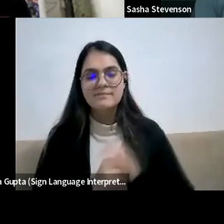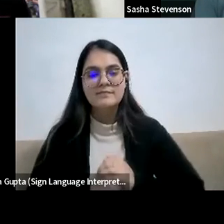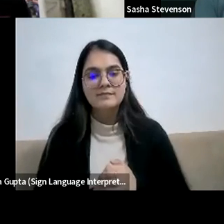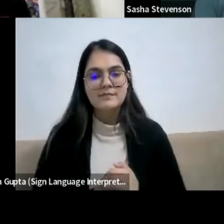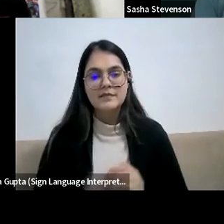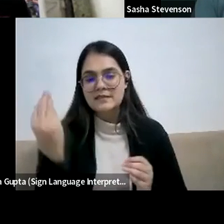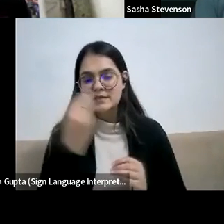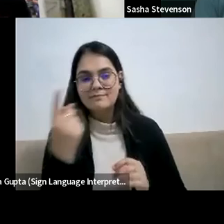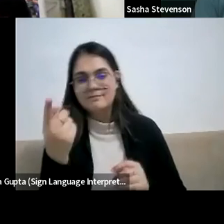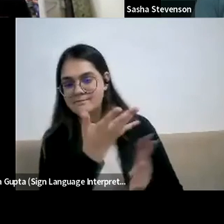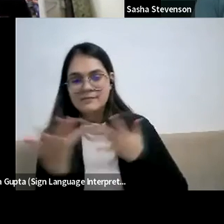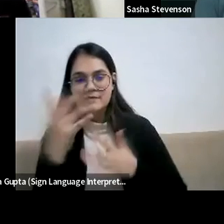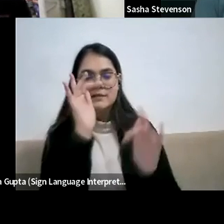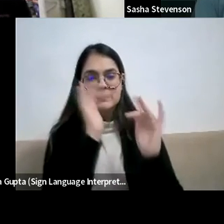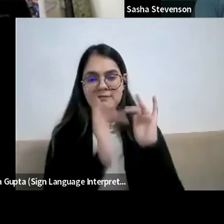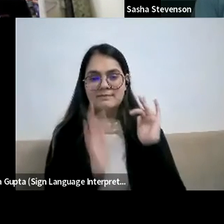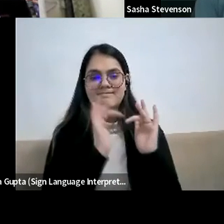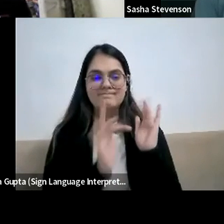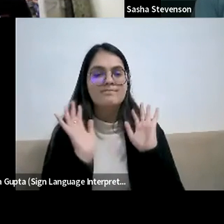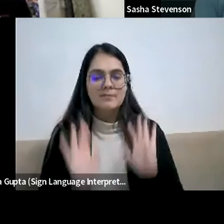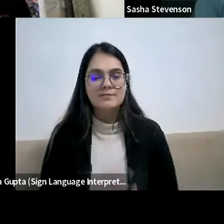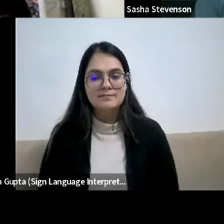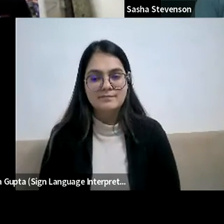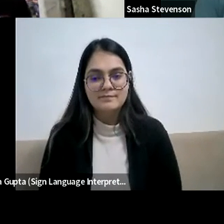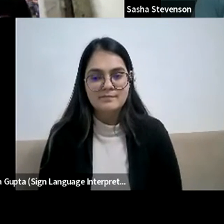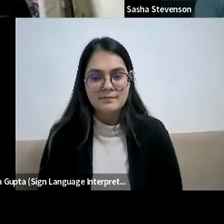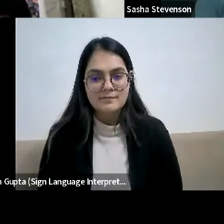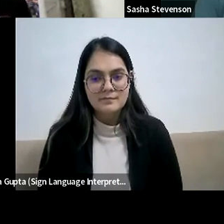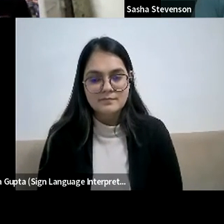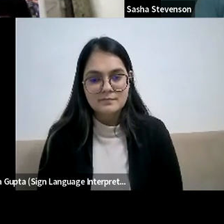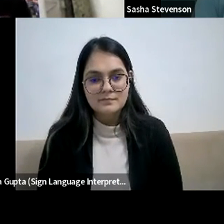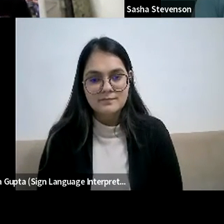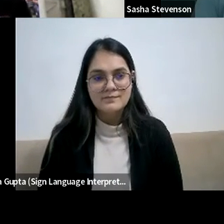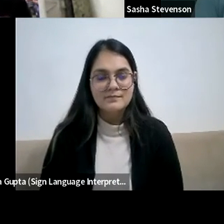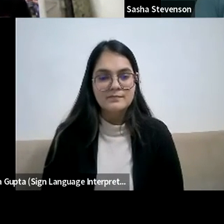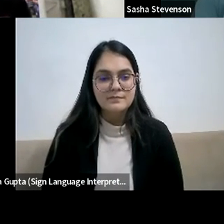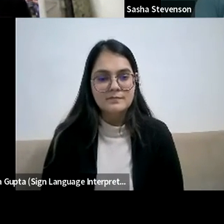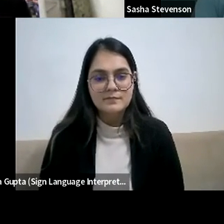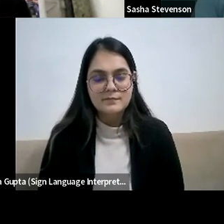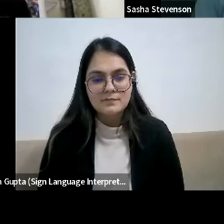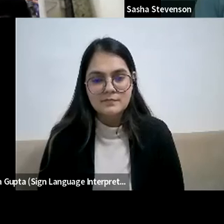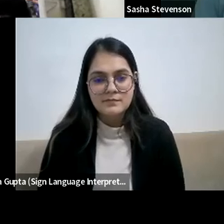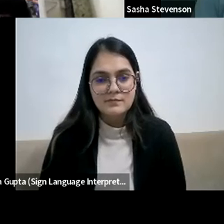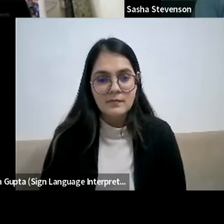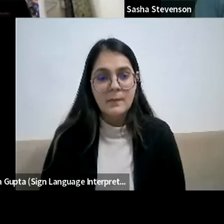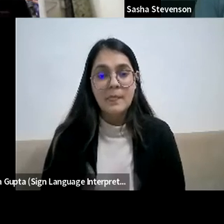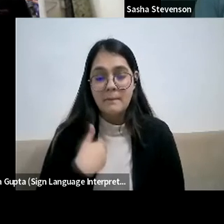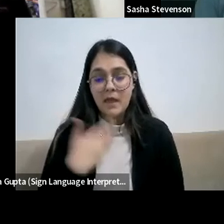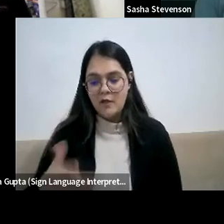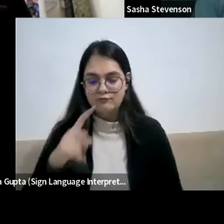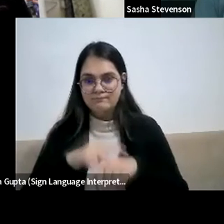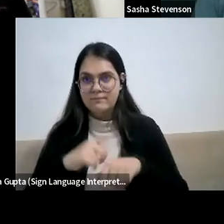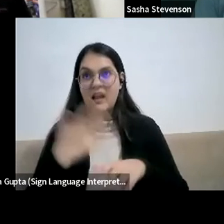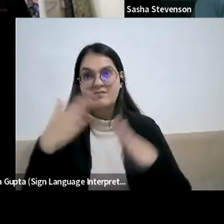between Sambhaji and Professor Jain's interventions. So let me now move on